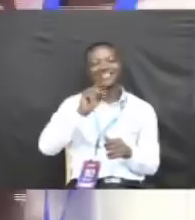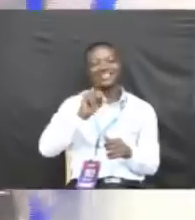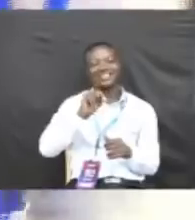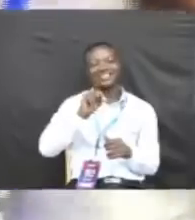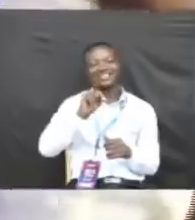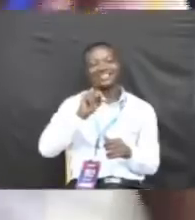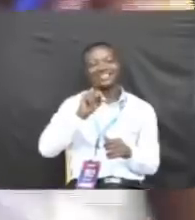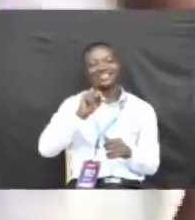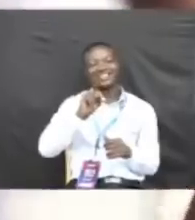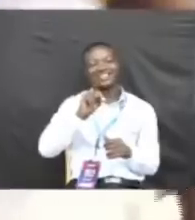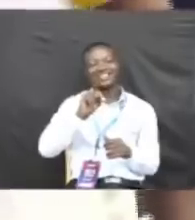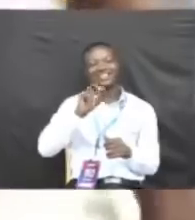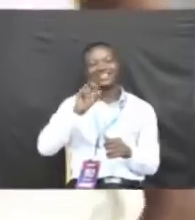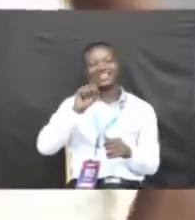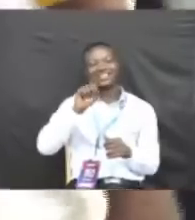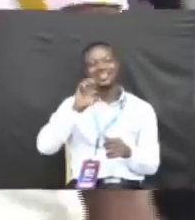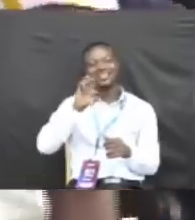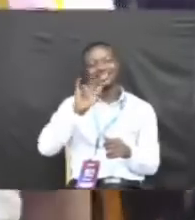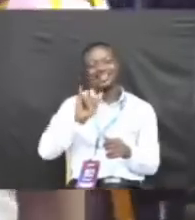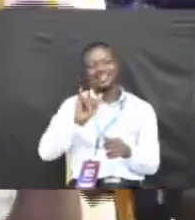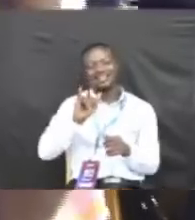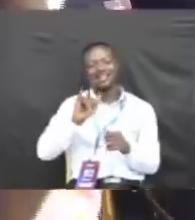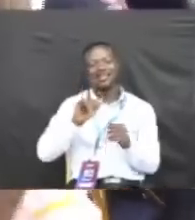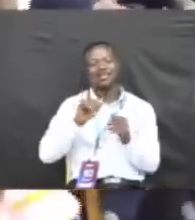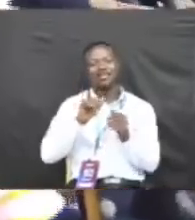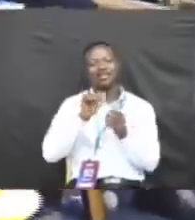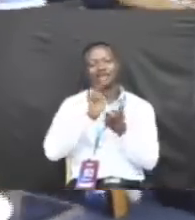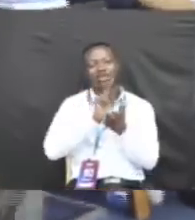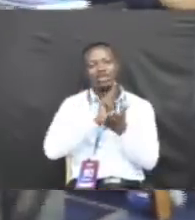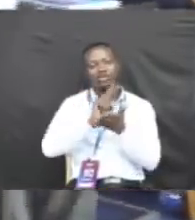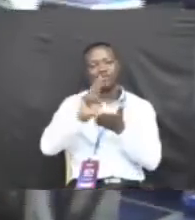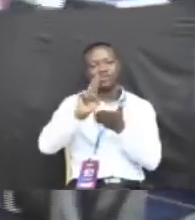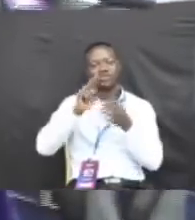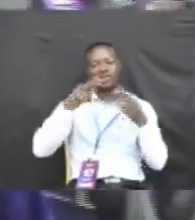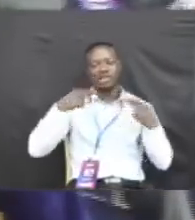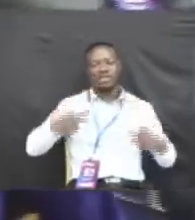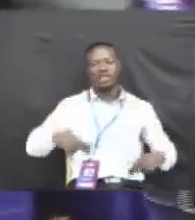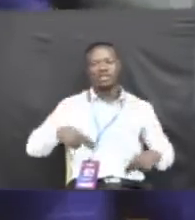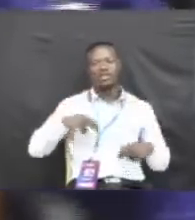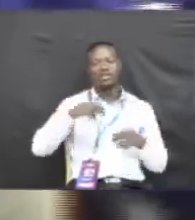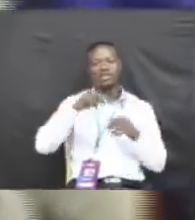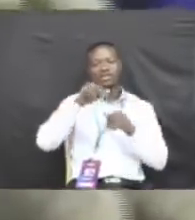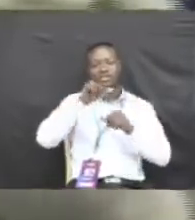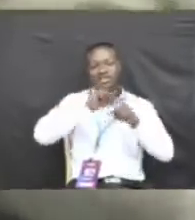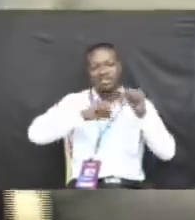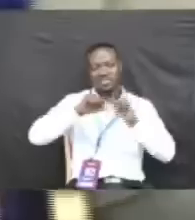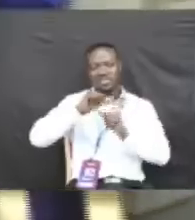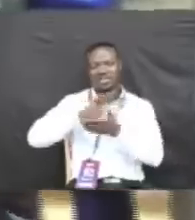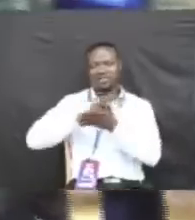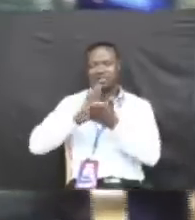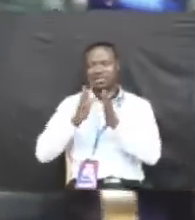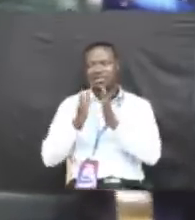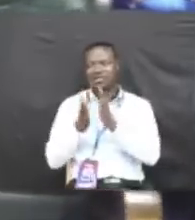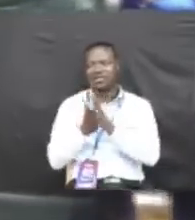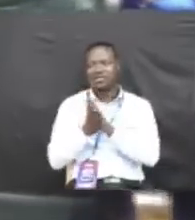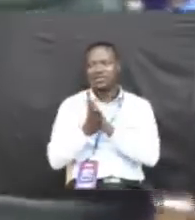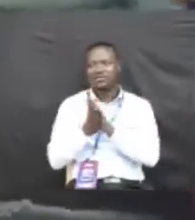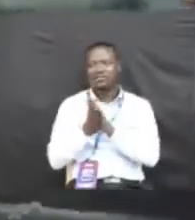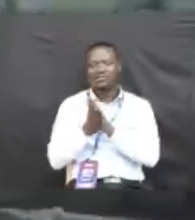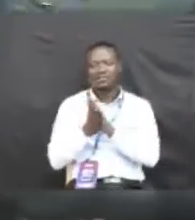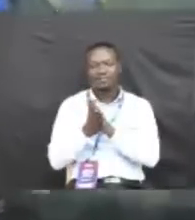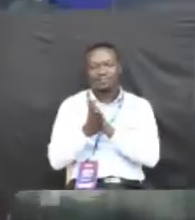Master Steven say of the University of Health and Allied Sciences emerged as the validatorian